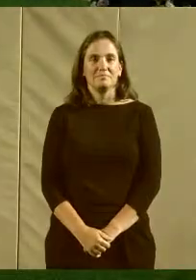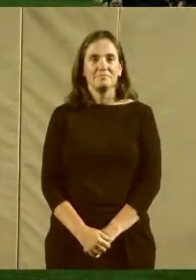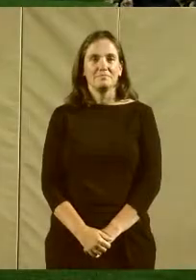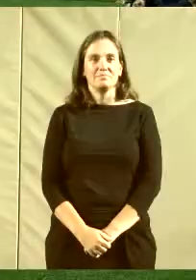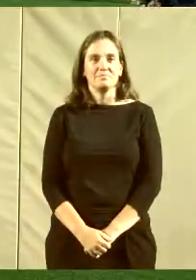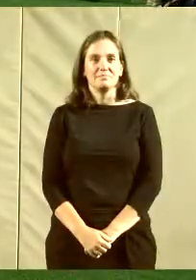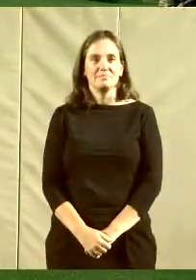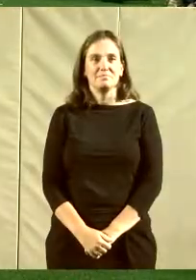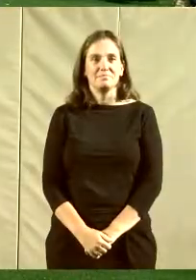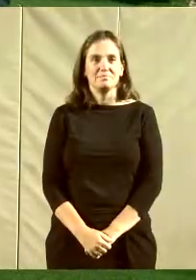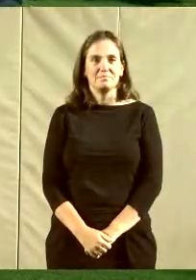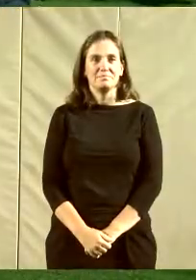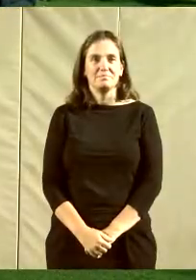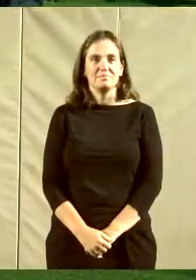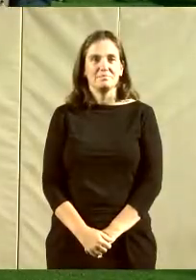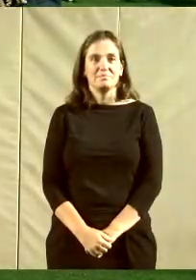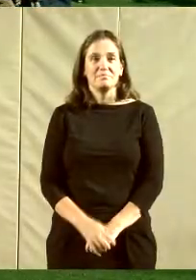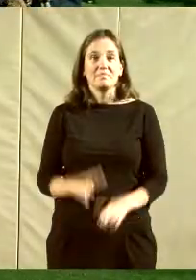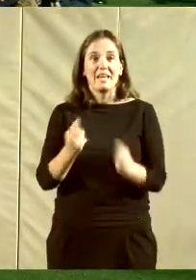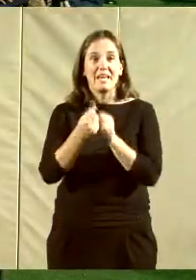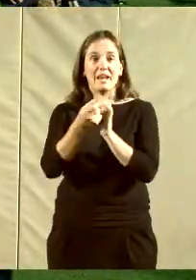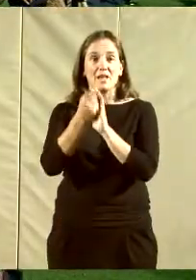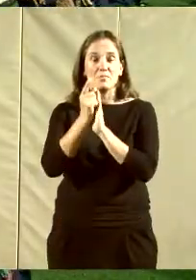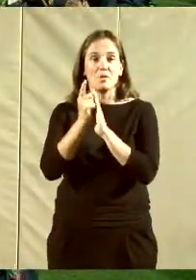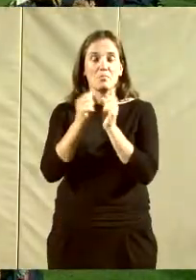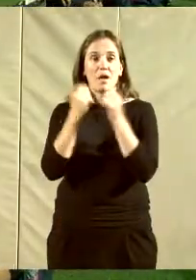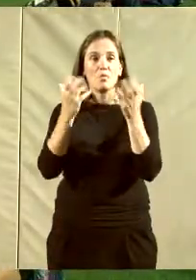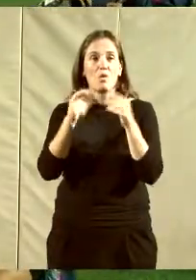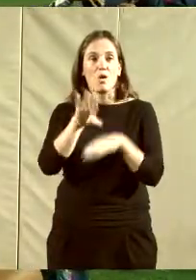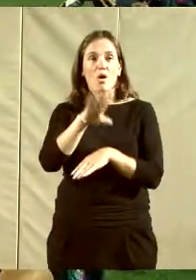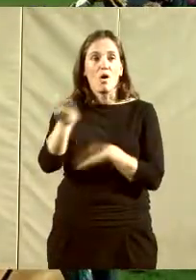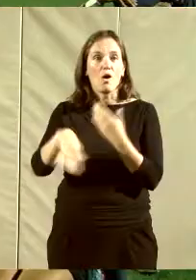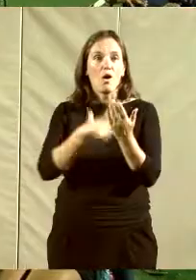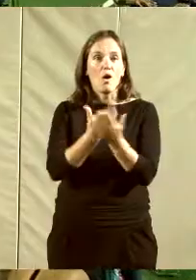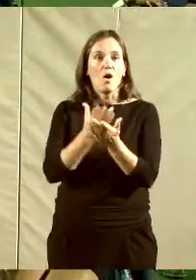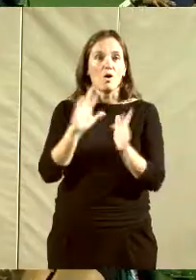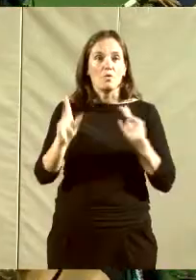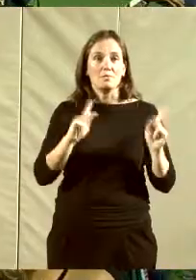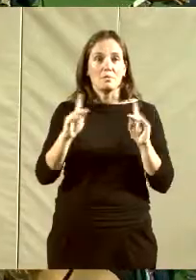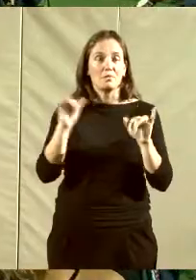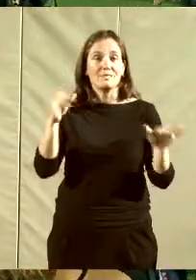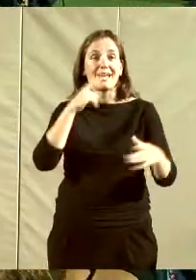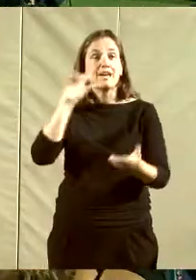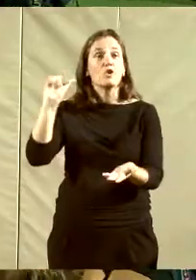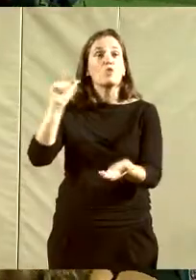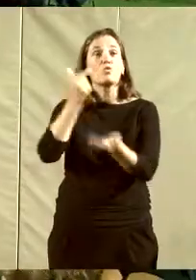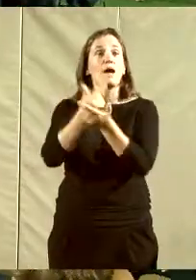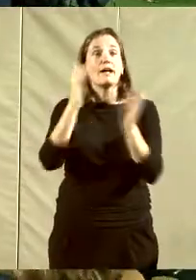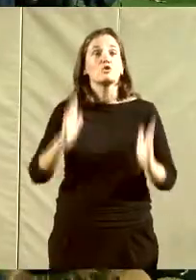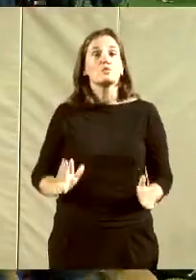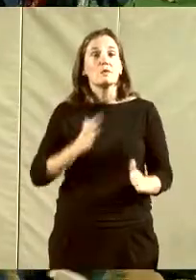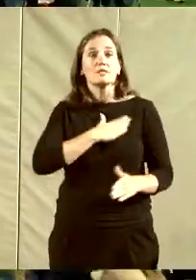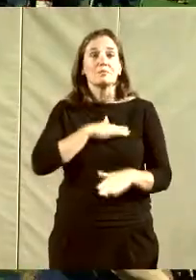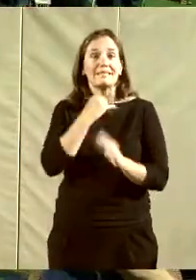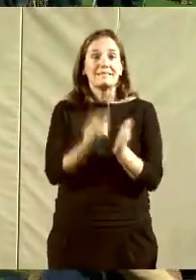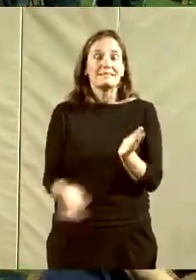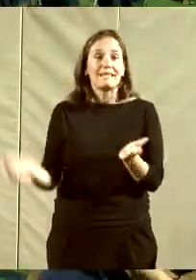In just a moment, I will invite all to join together to sing our school song. Graduates, please stand.